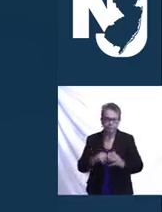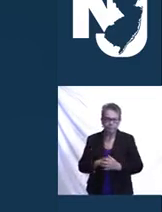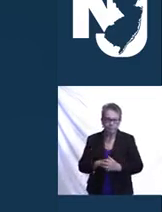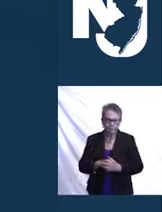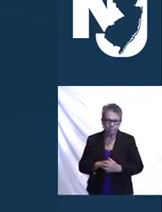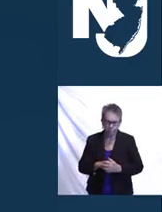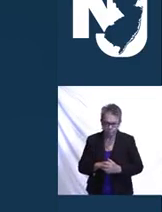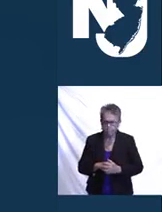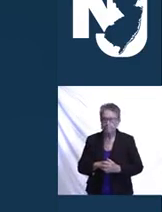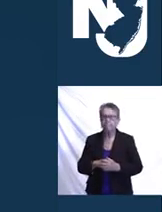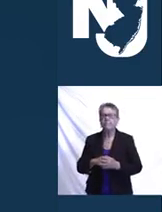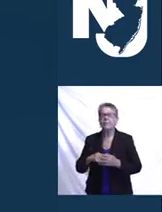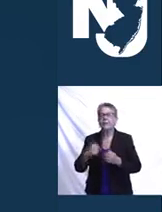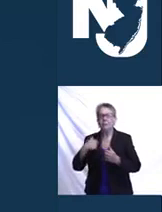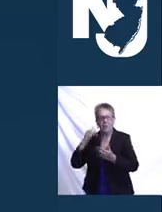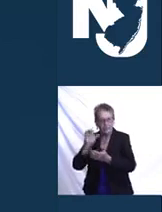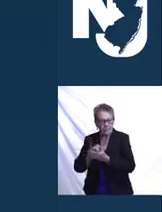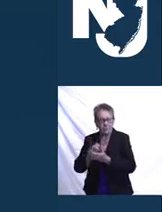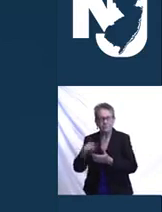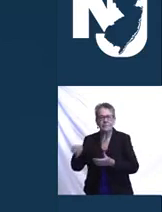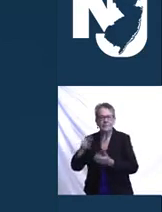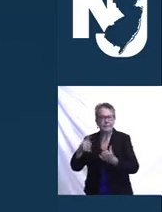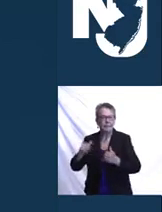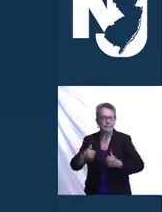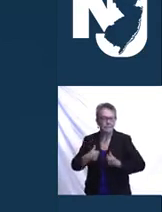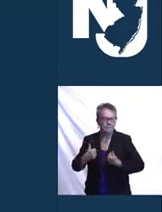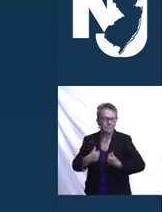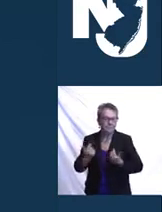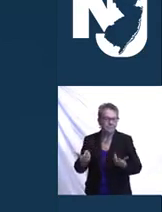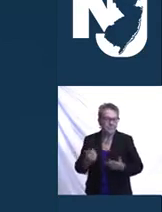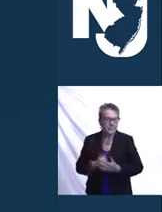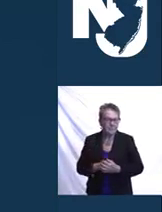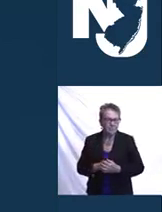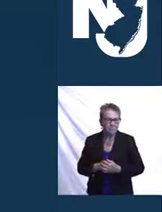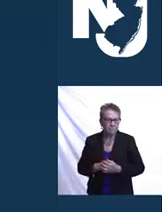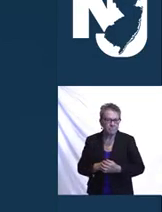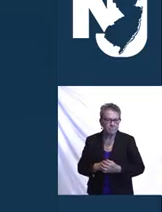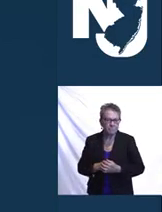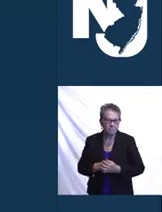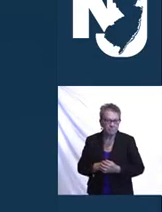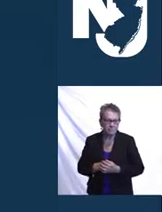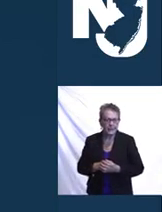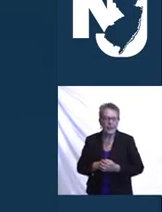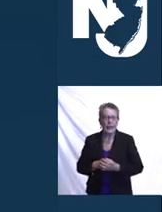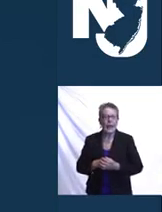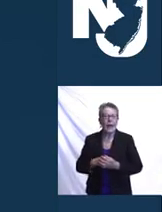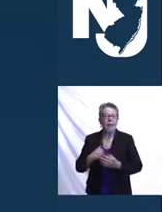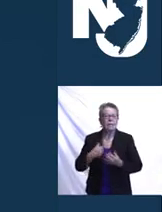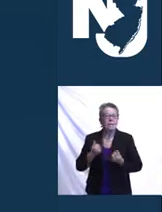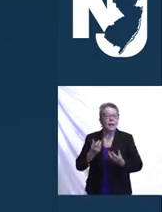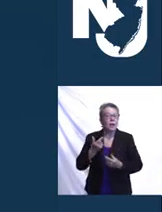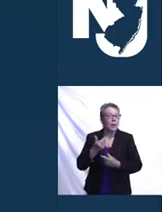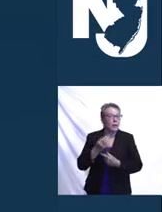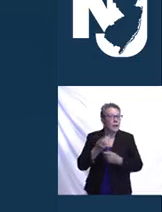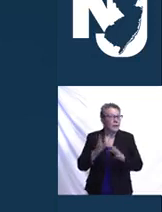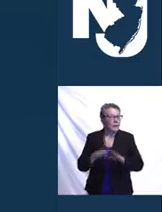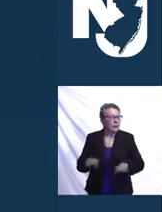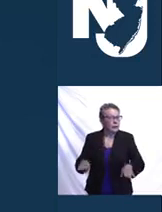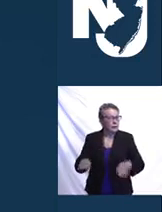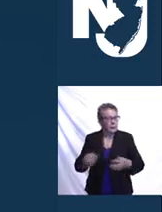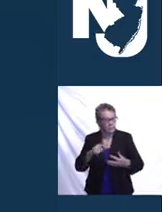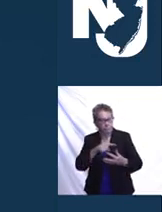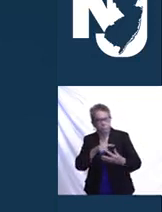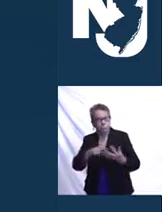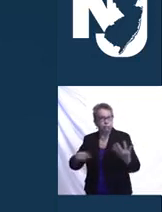honor of speaking with Kim last week, including her grandchildren, Brittany, Jennifer, Michael, Jessica, Bobby, and Caitlin,